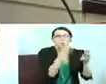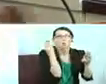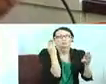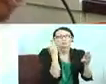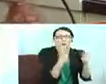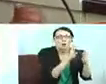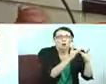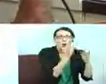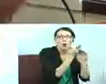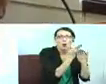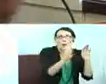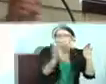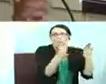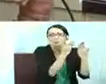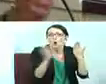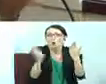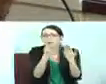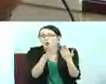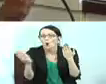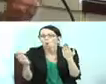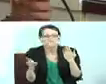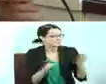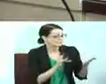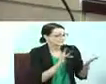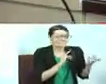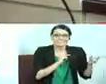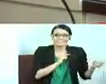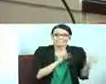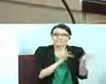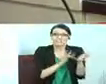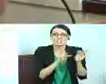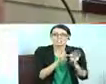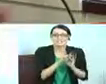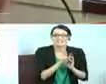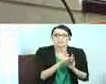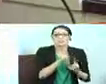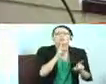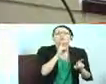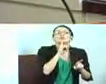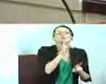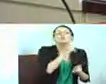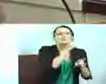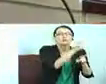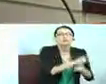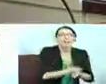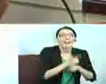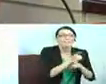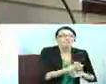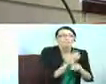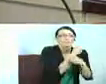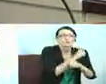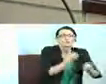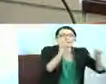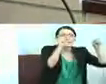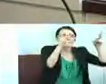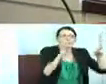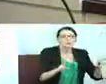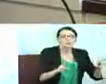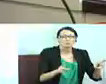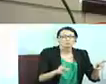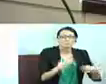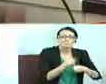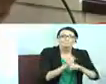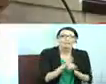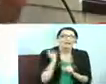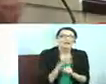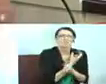bound. Jesus, the true and rightful emancipator, came to free us from whatever confines